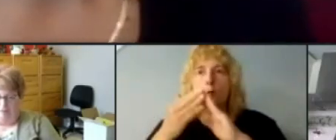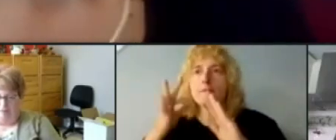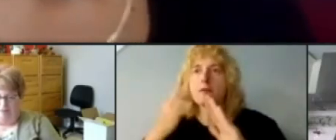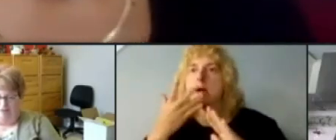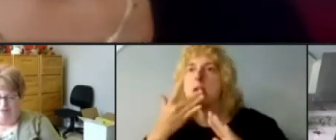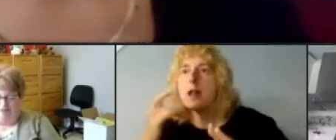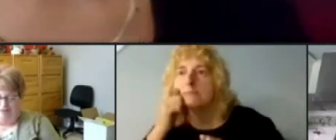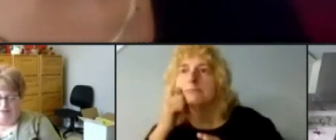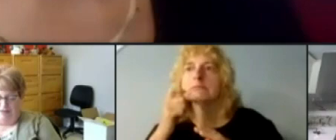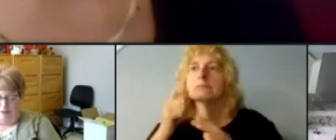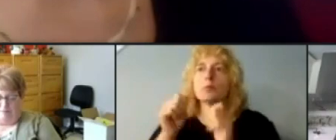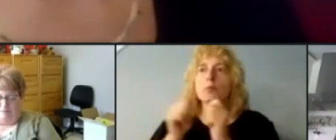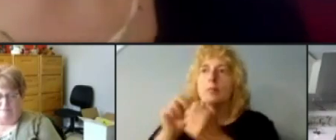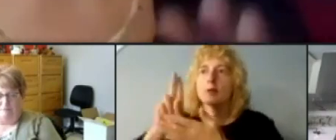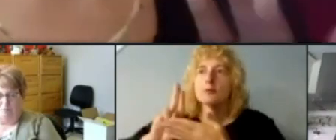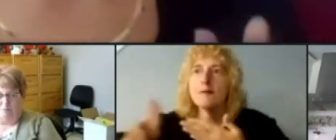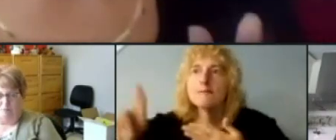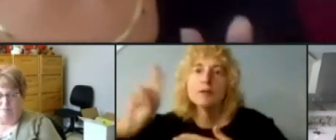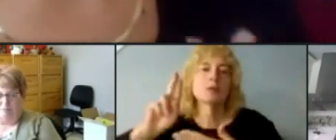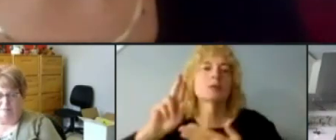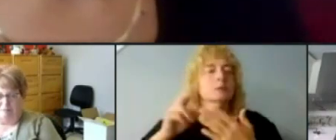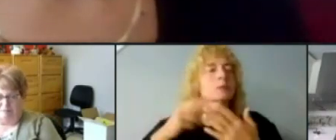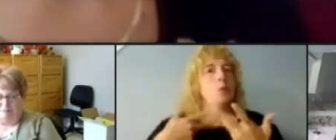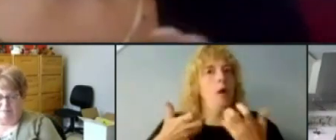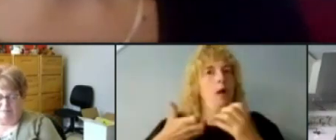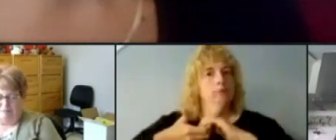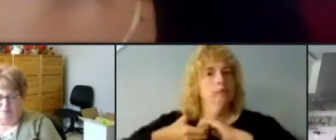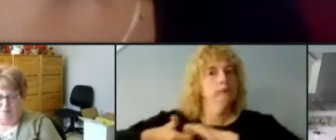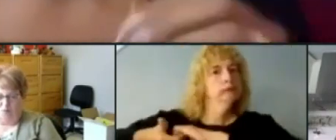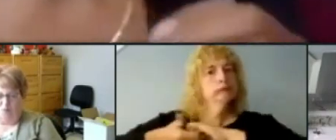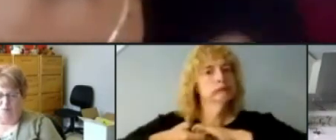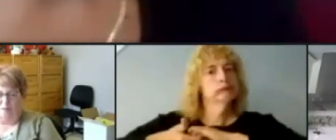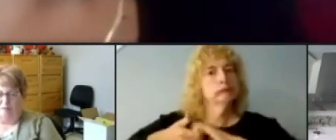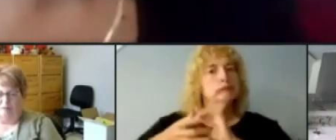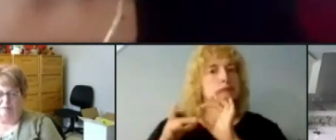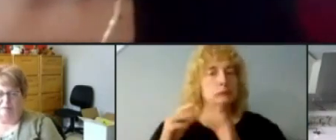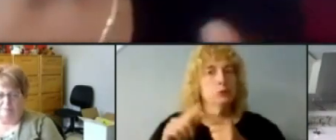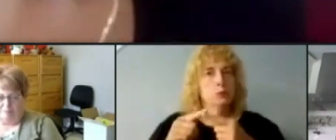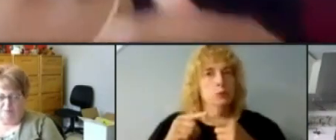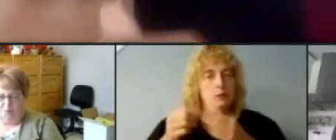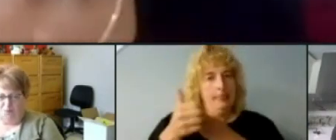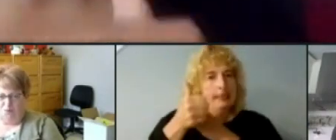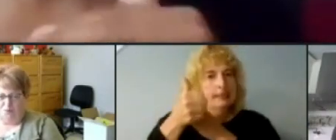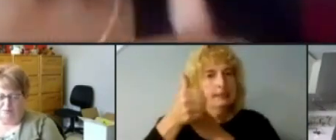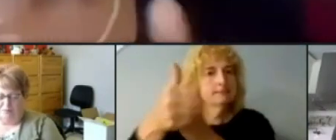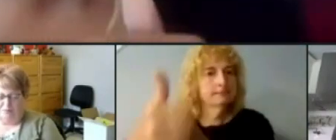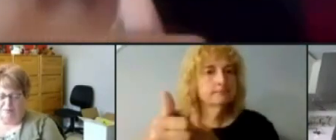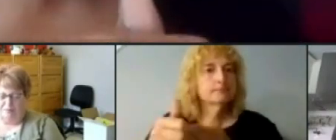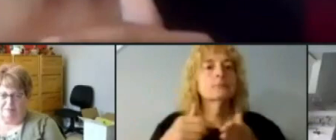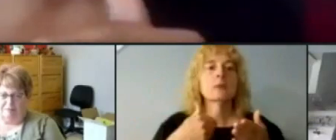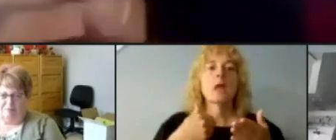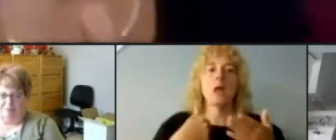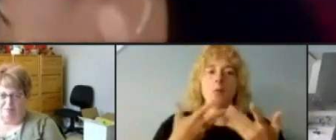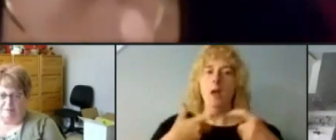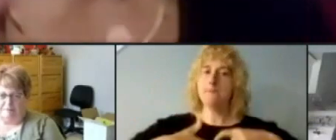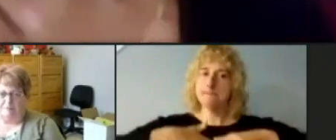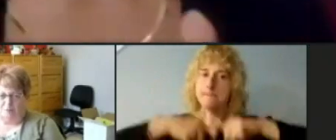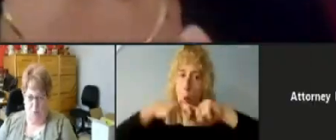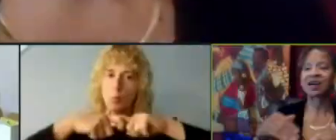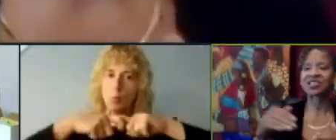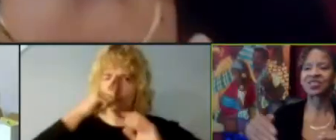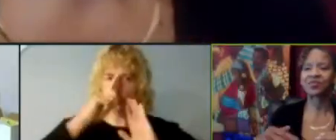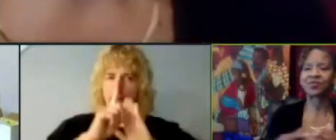particular. So I want to pause for a moment to see if we have some questions, and then we'd like to move into some